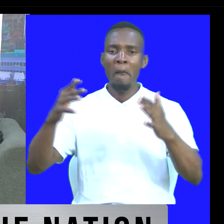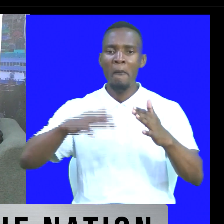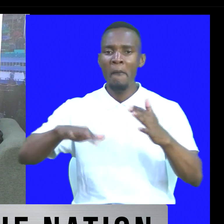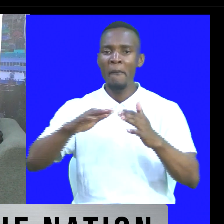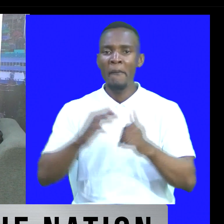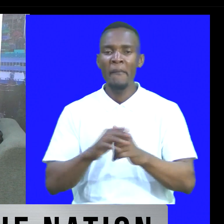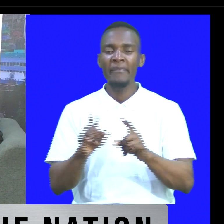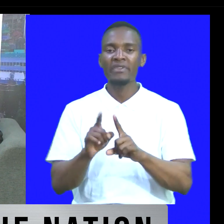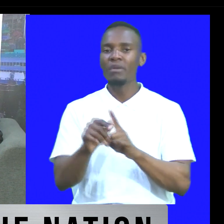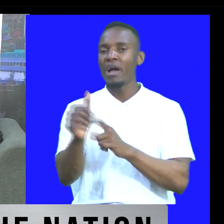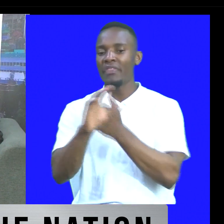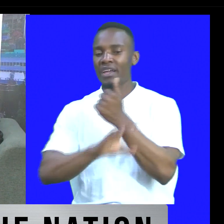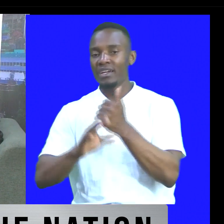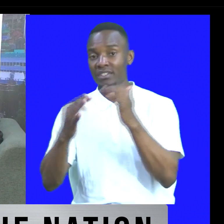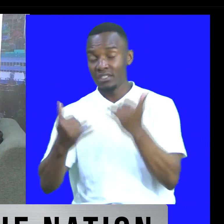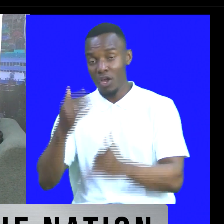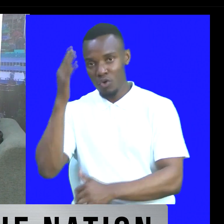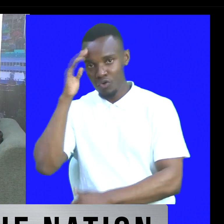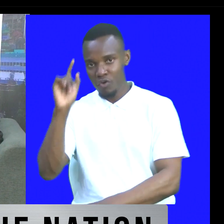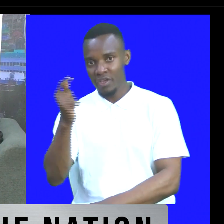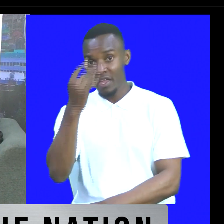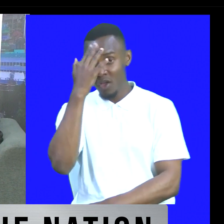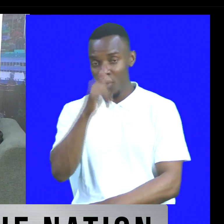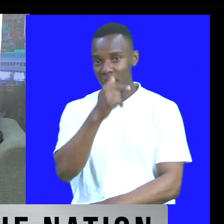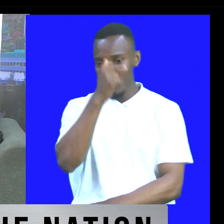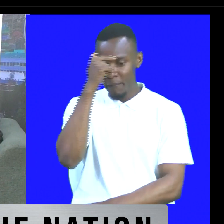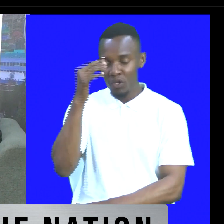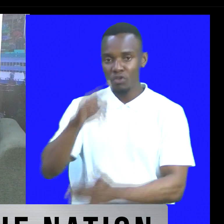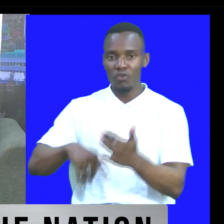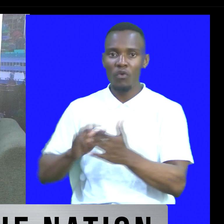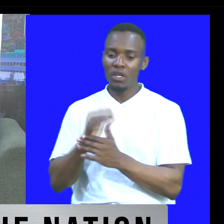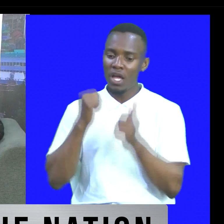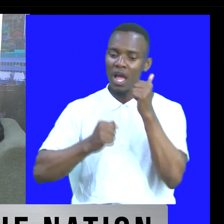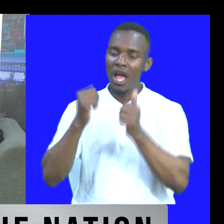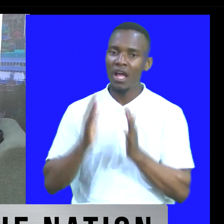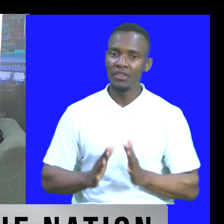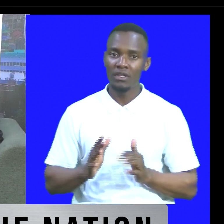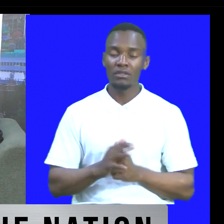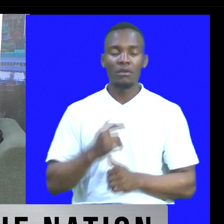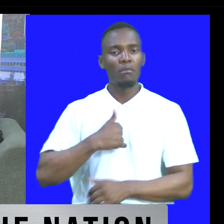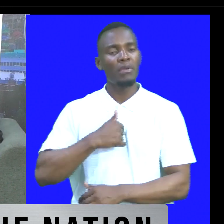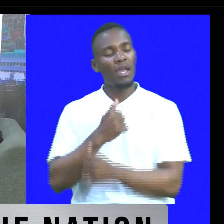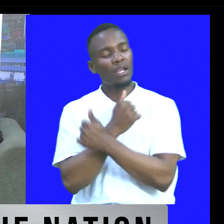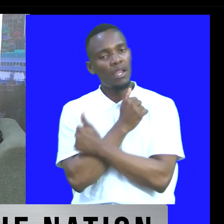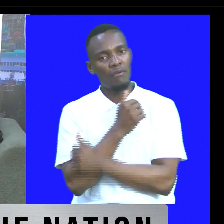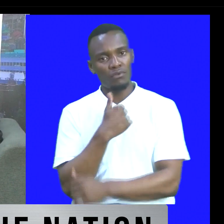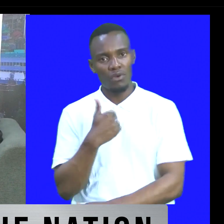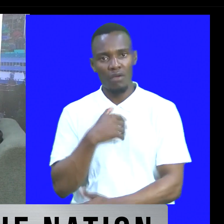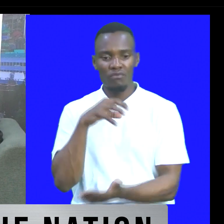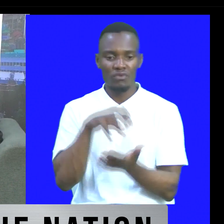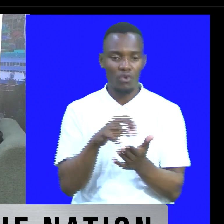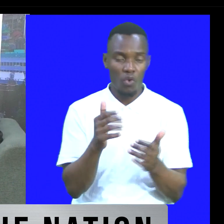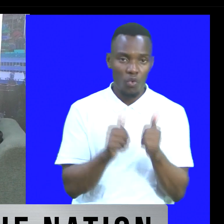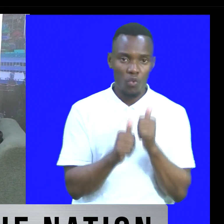Kenya just because of athletes. I'd really would love to have a situation where we have a section of our